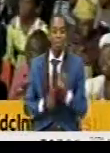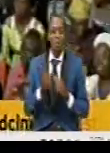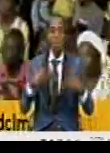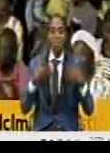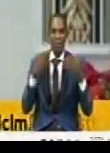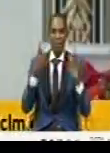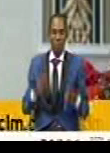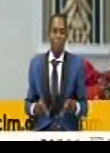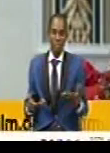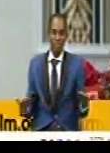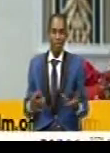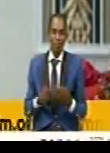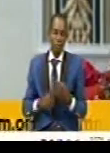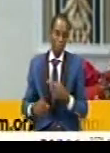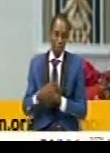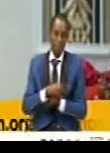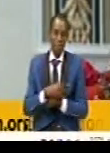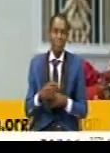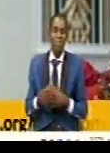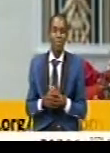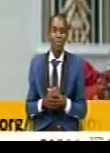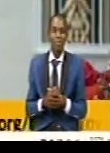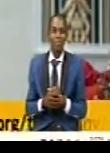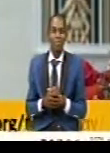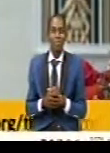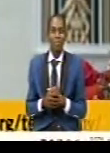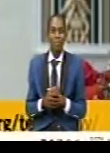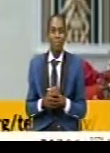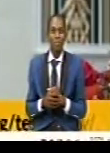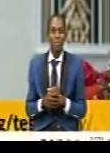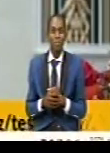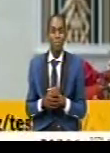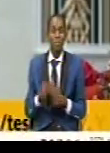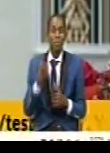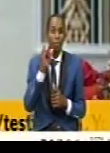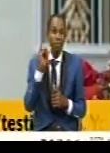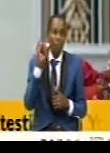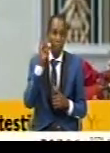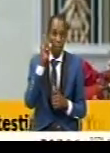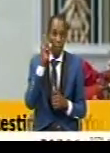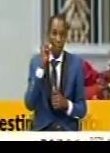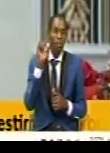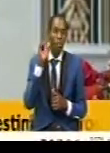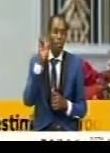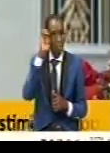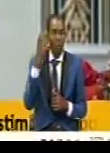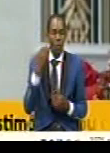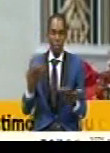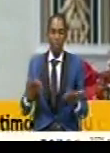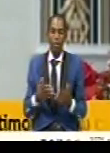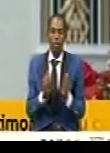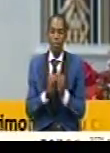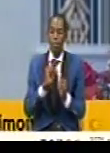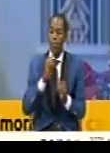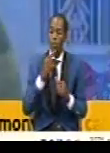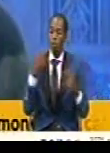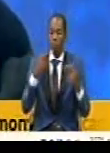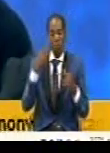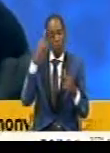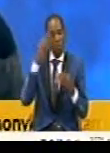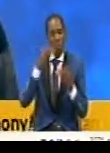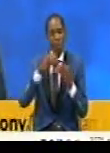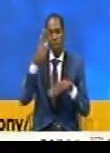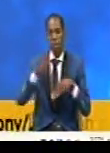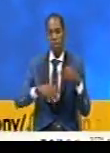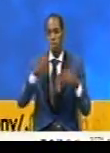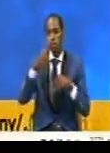I should be the happiest person today. My name is Okitmo Friday Collins. Yesterday I